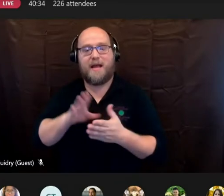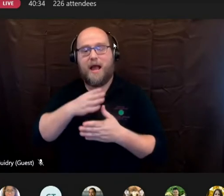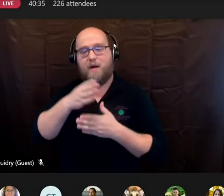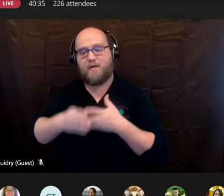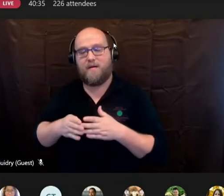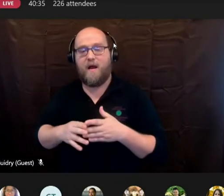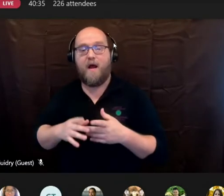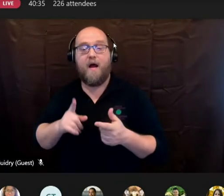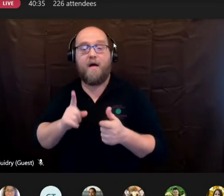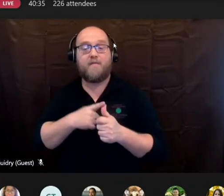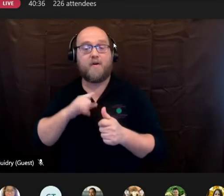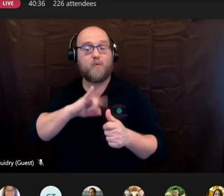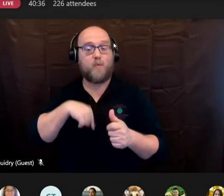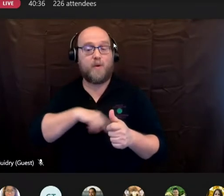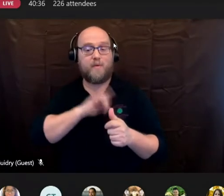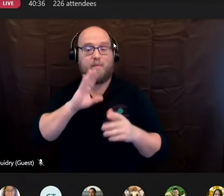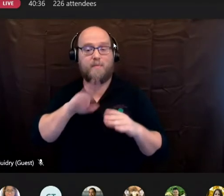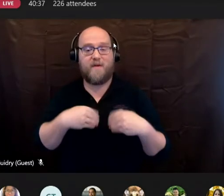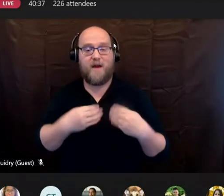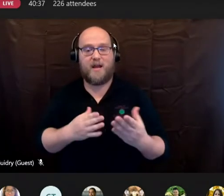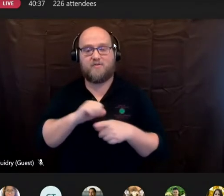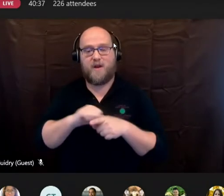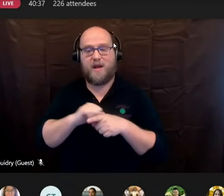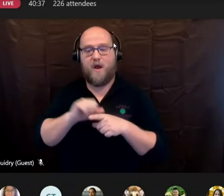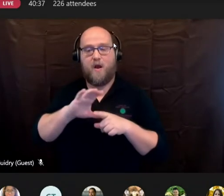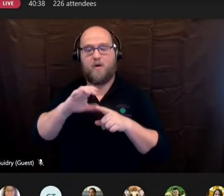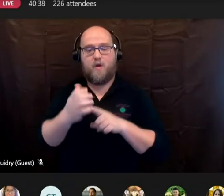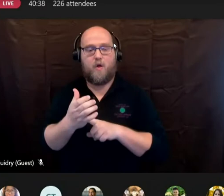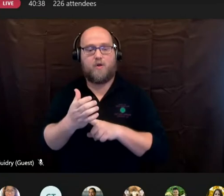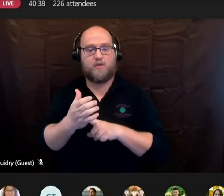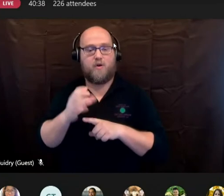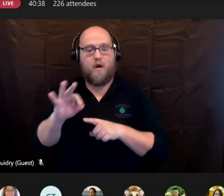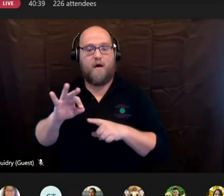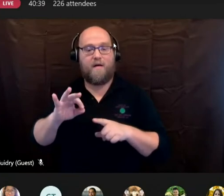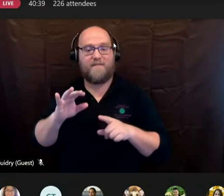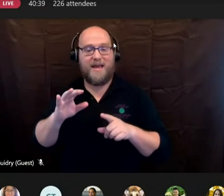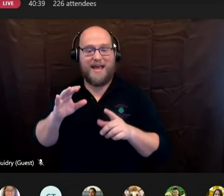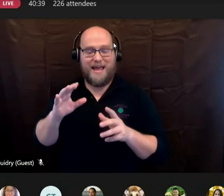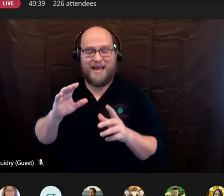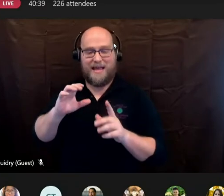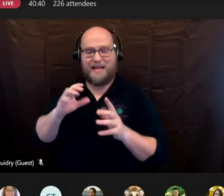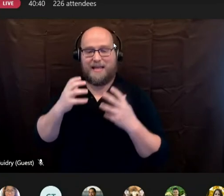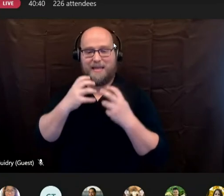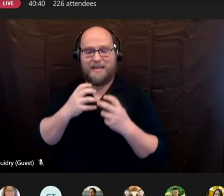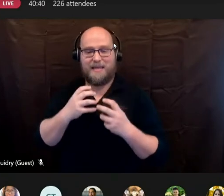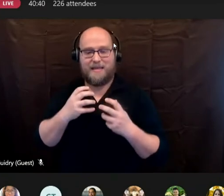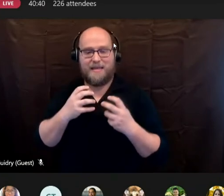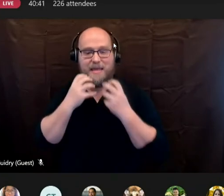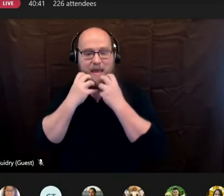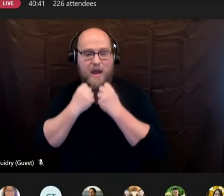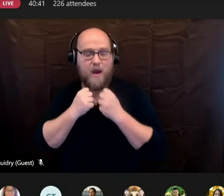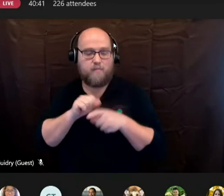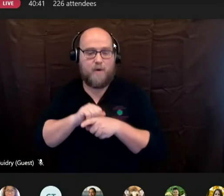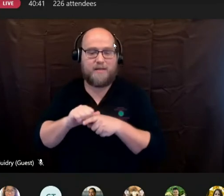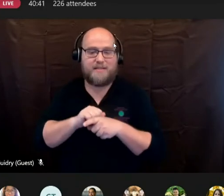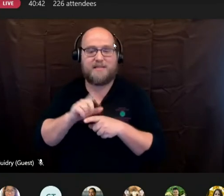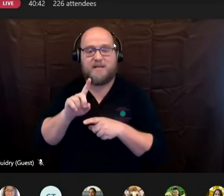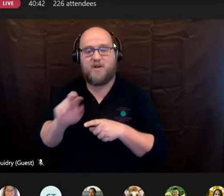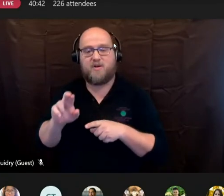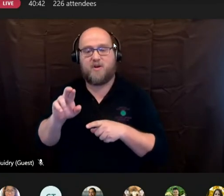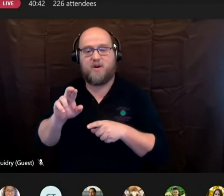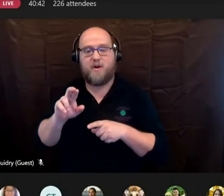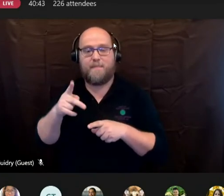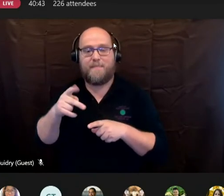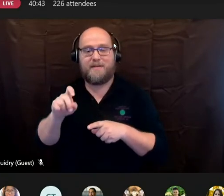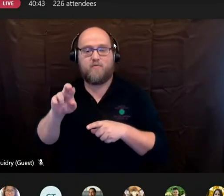Dr. Pedroza previously mentioned and support for culturally responsive instruction. SPS also requires that